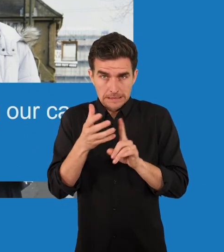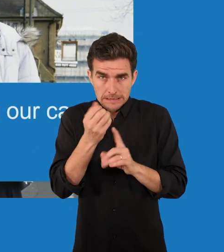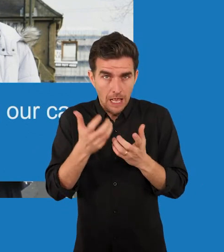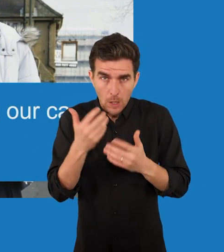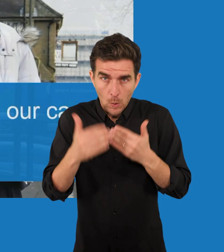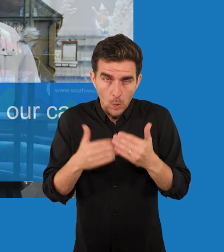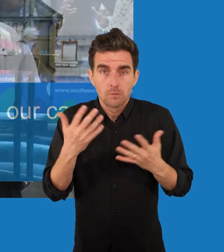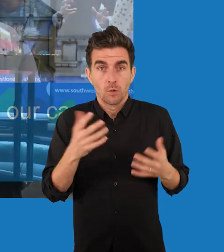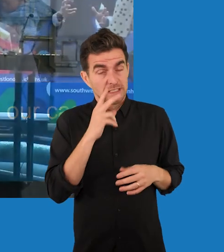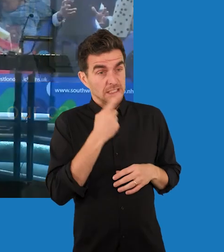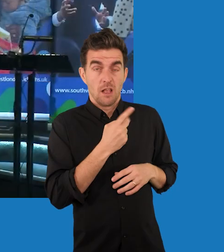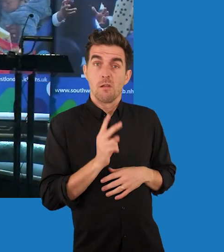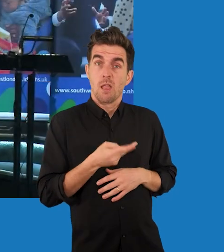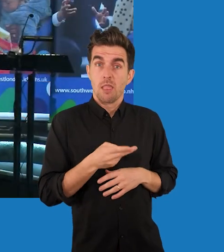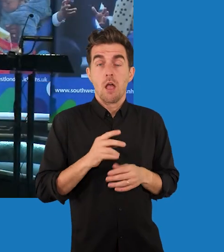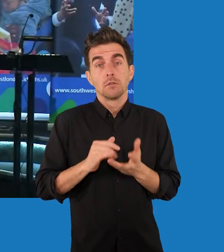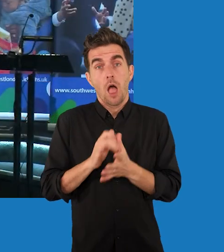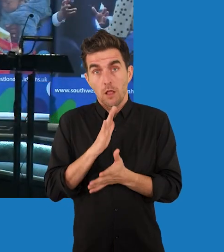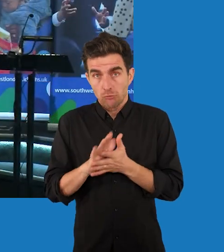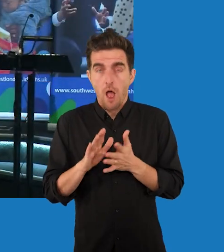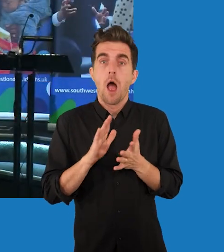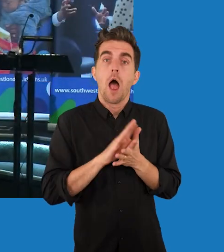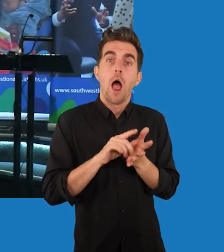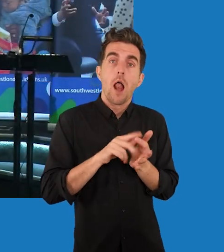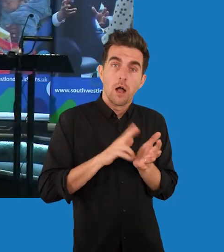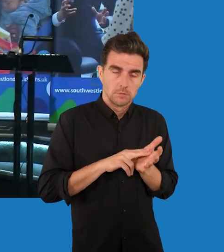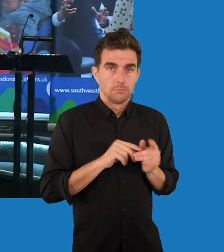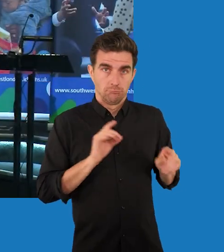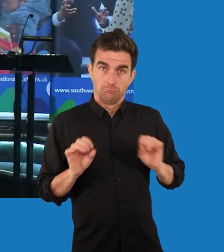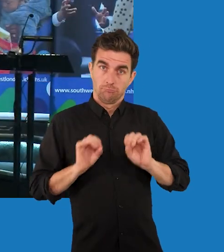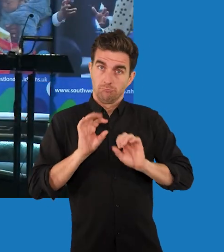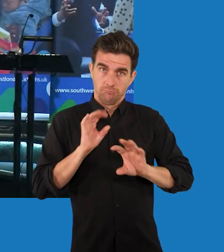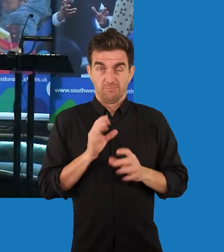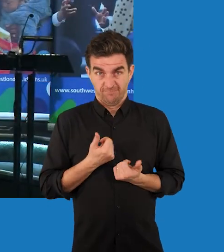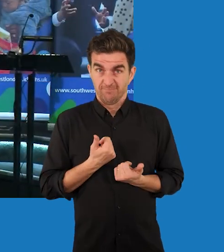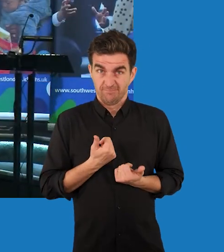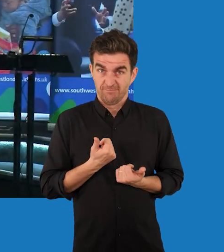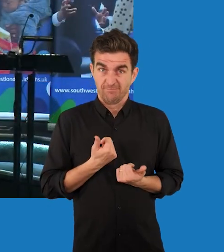was a challenging year, but we met our key targets in terms of managing the deficit.